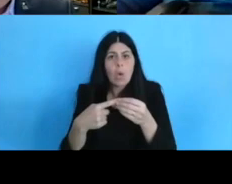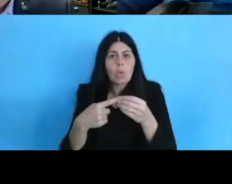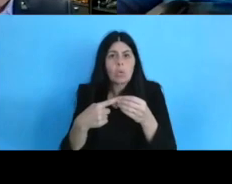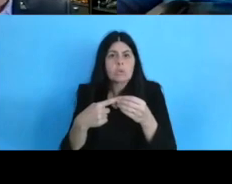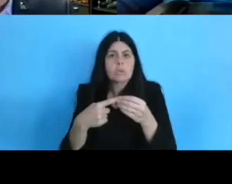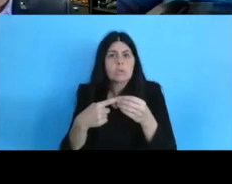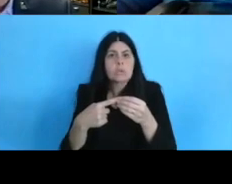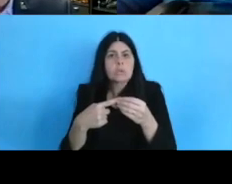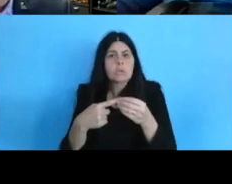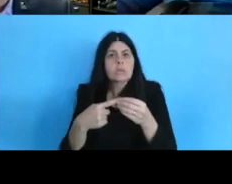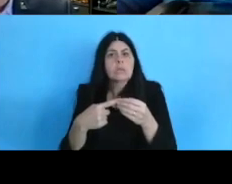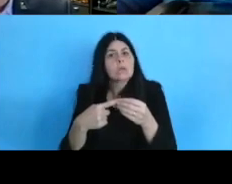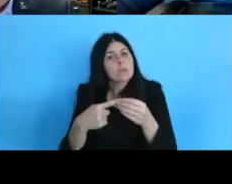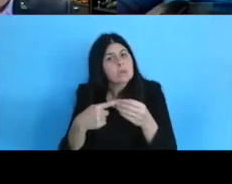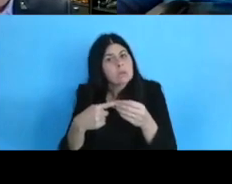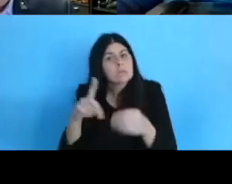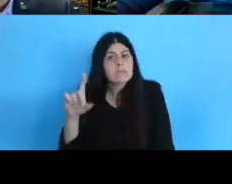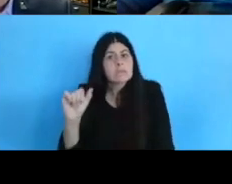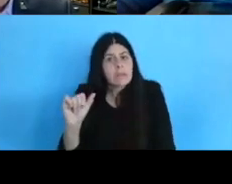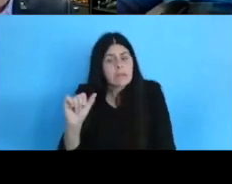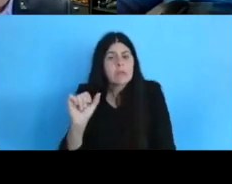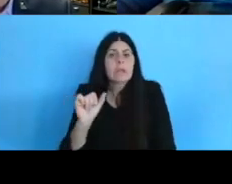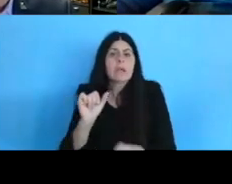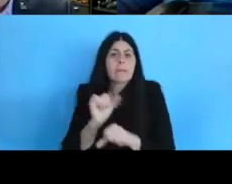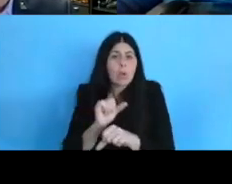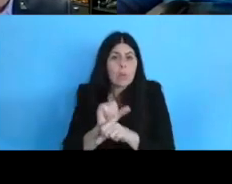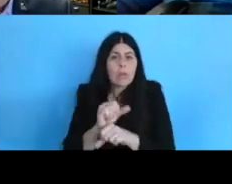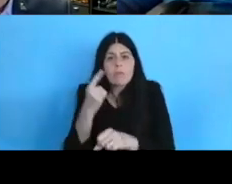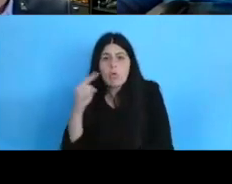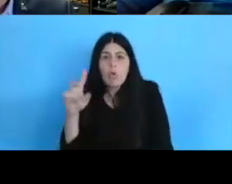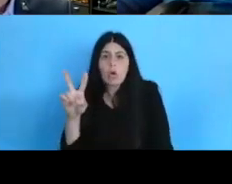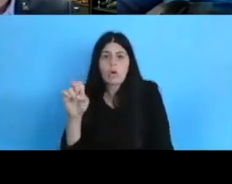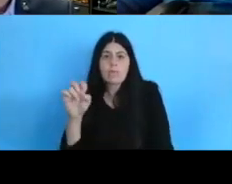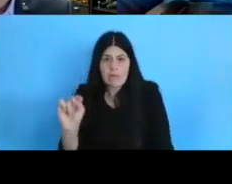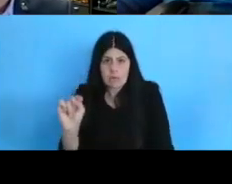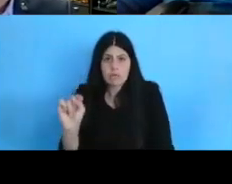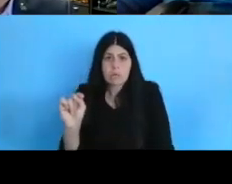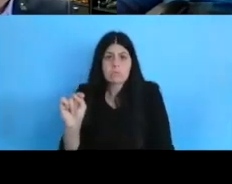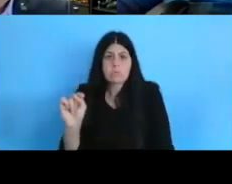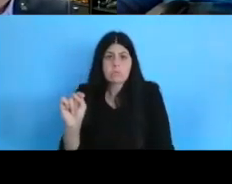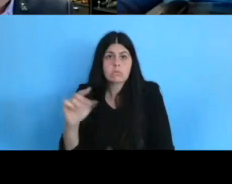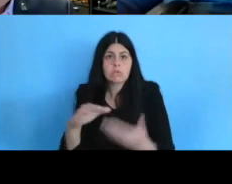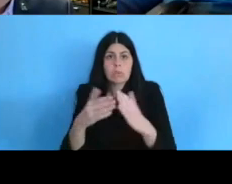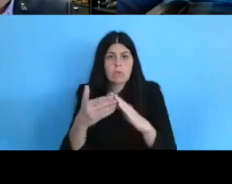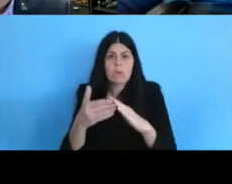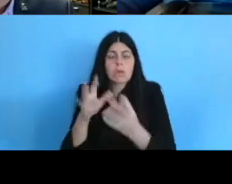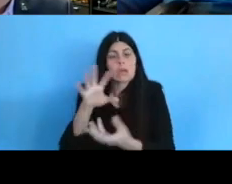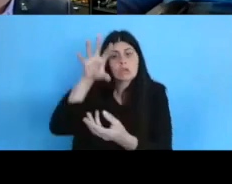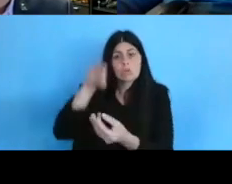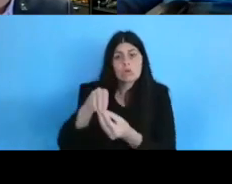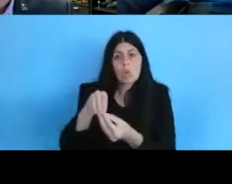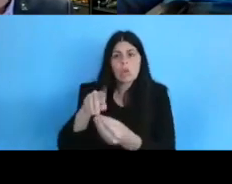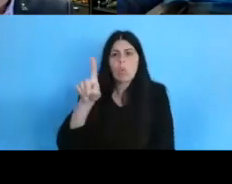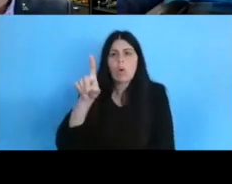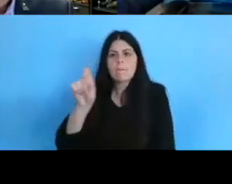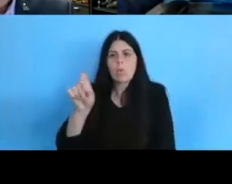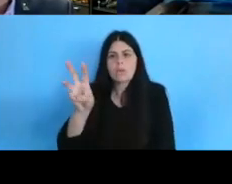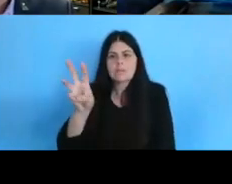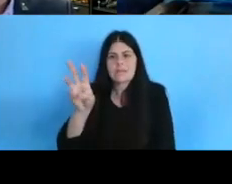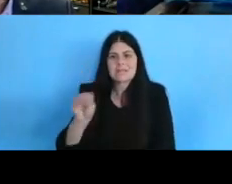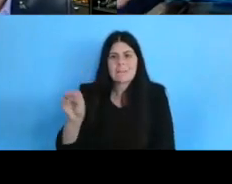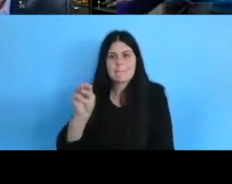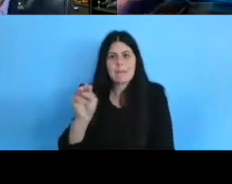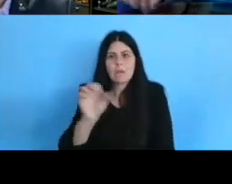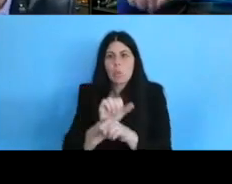employment for the veteran community. So in total, about 1.6 million working age